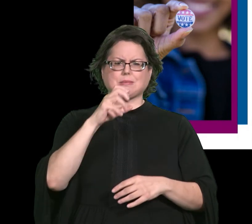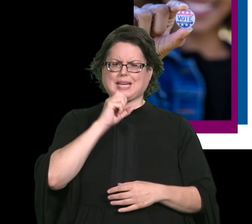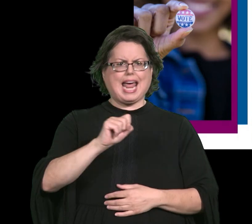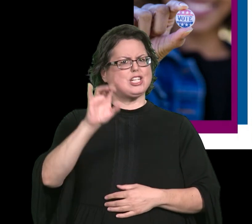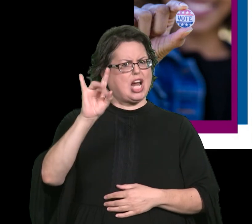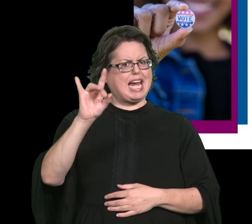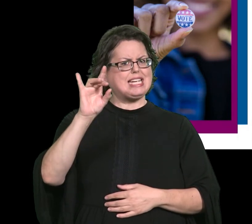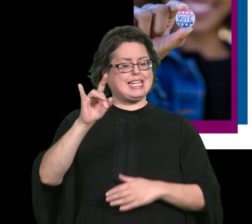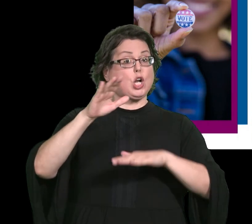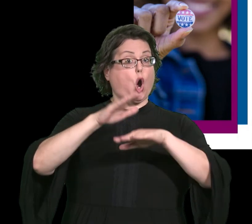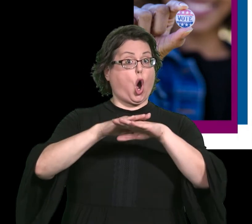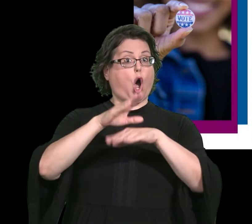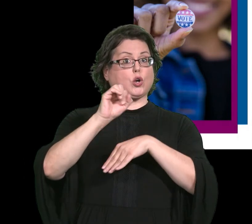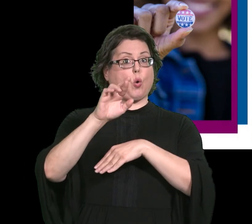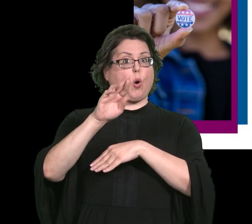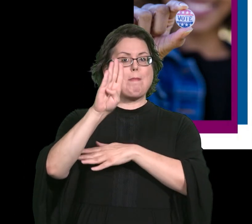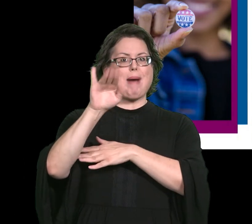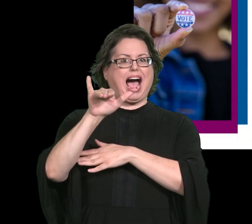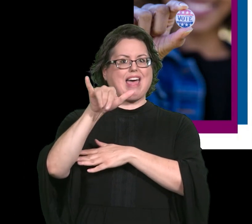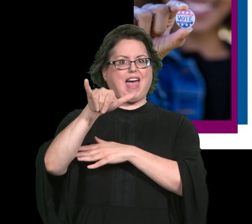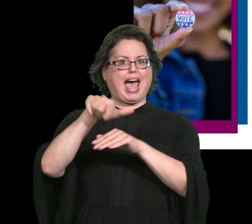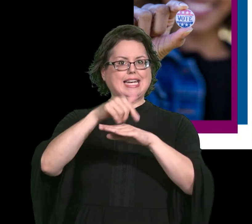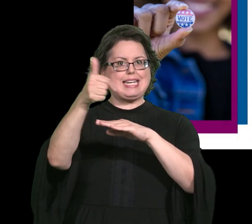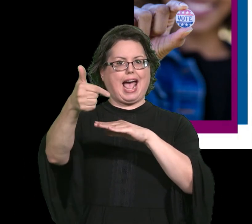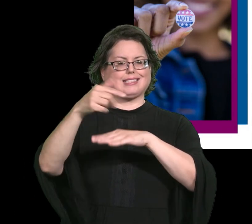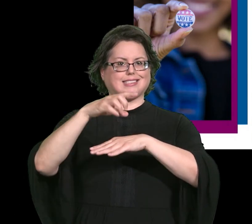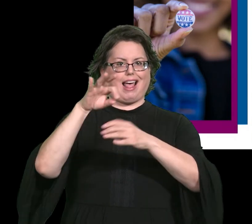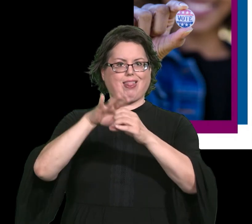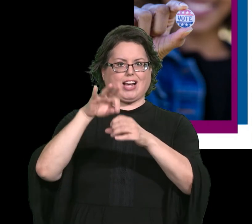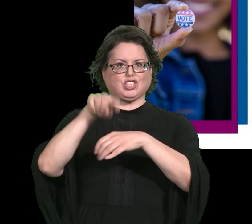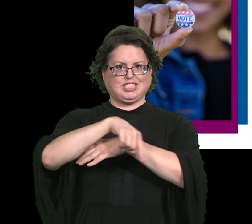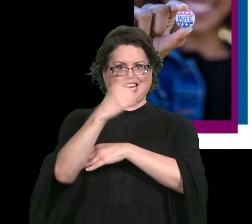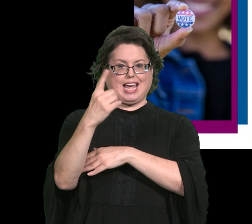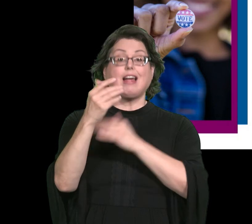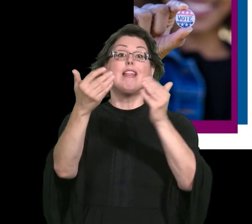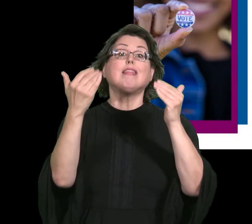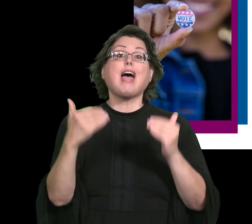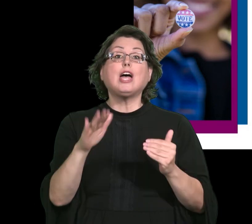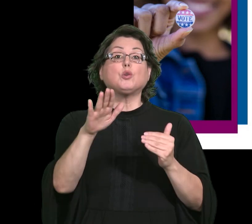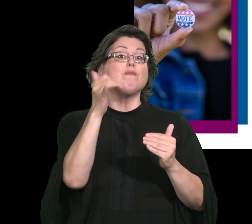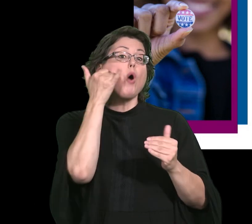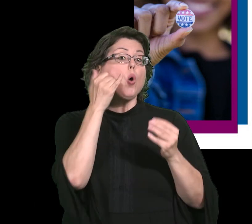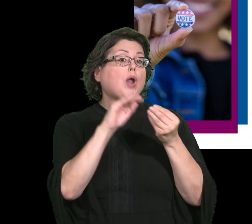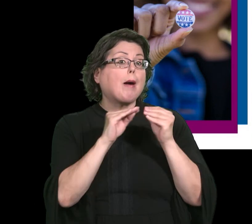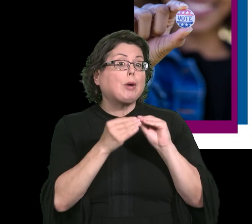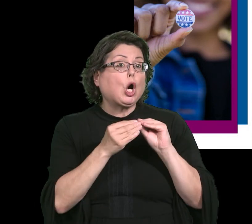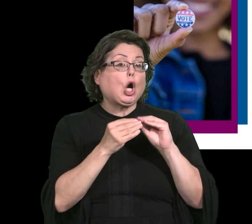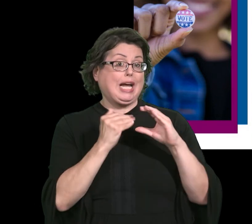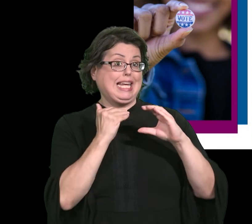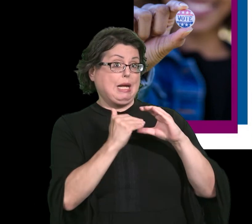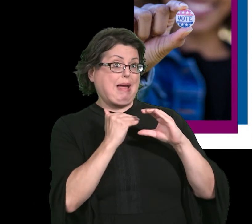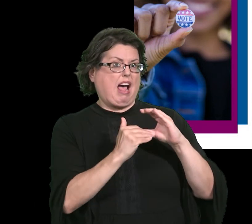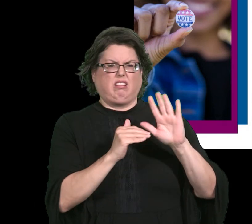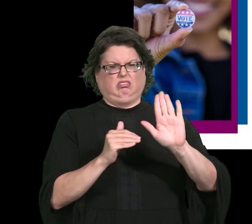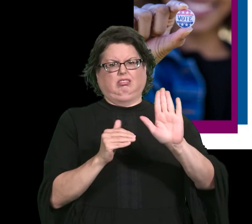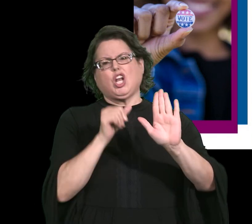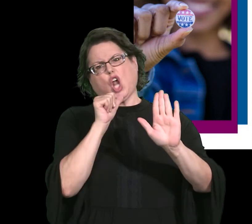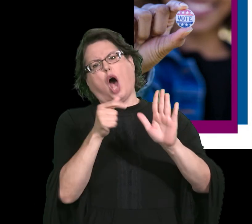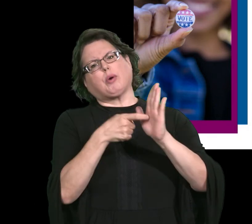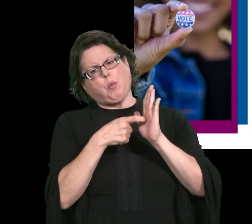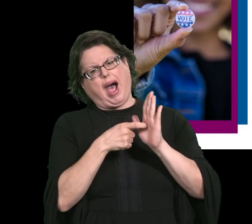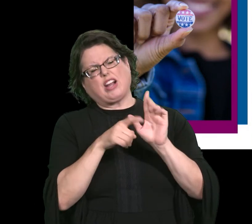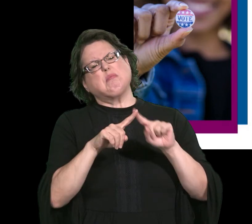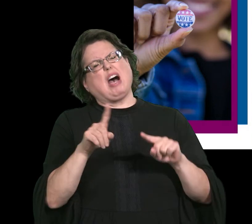old on or by the next election day. Then your phone and email are not required, but are